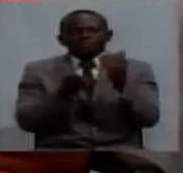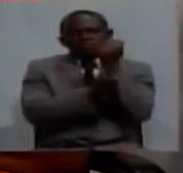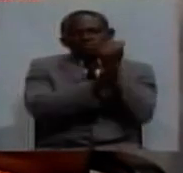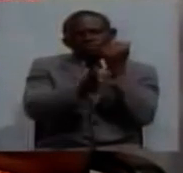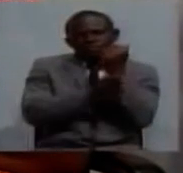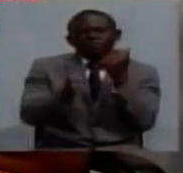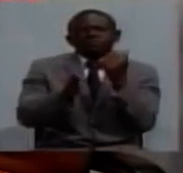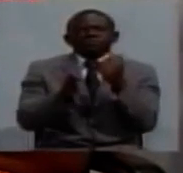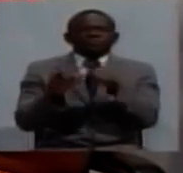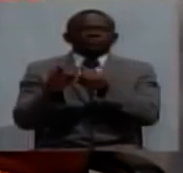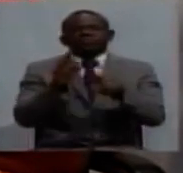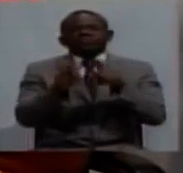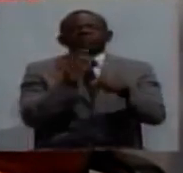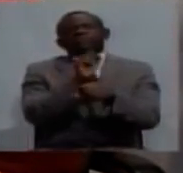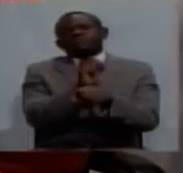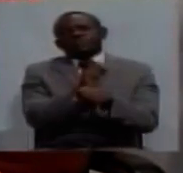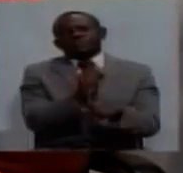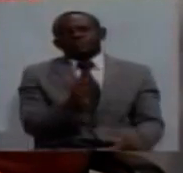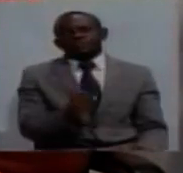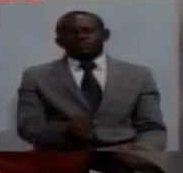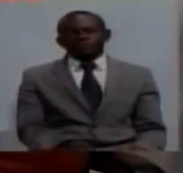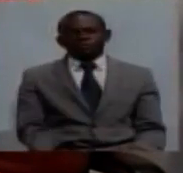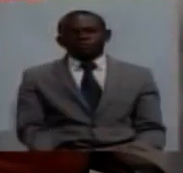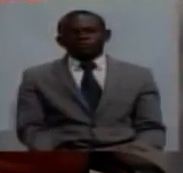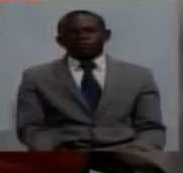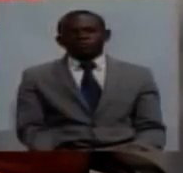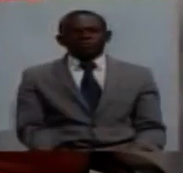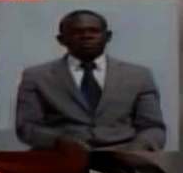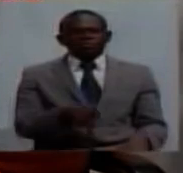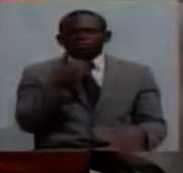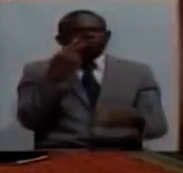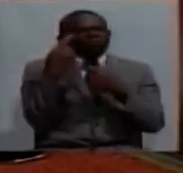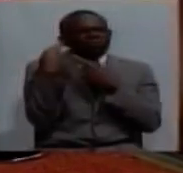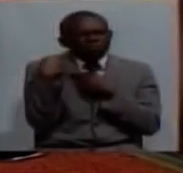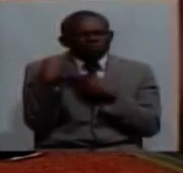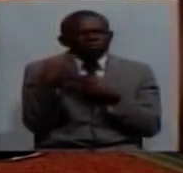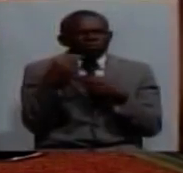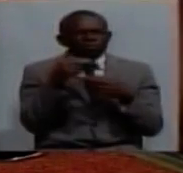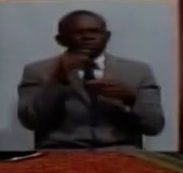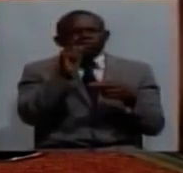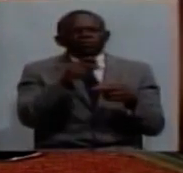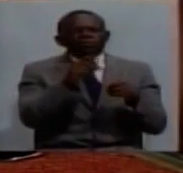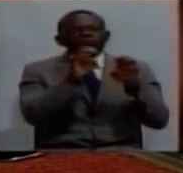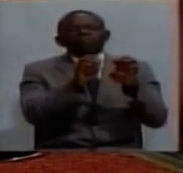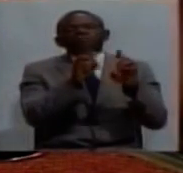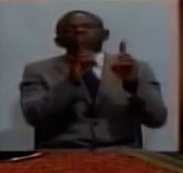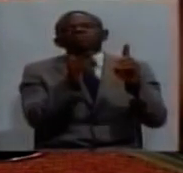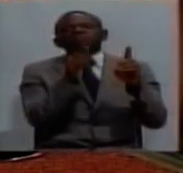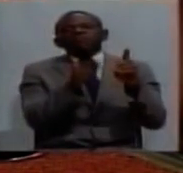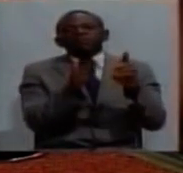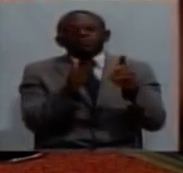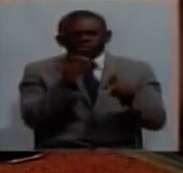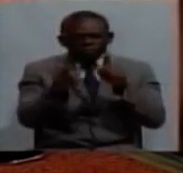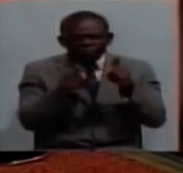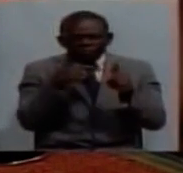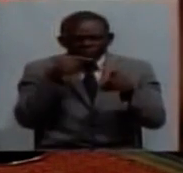this? When you ask that kind of a question, you have education, if you're going to have skilled people who you're going to